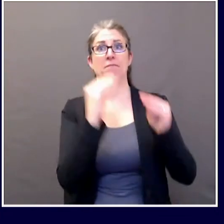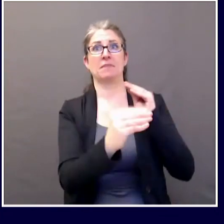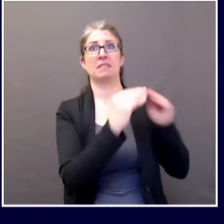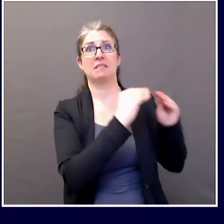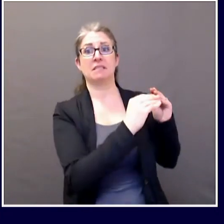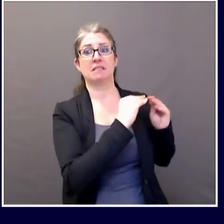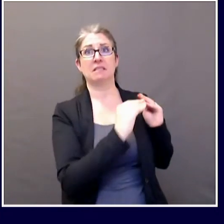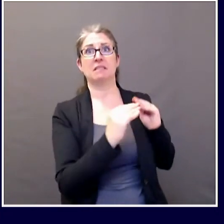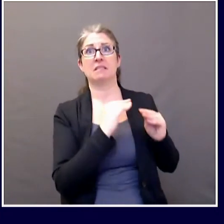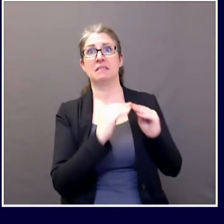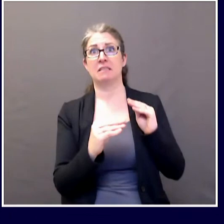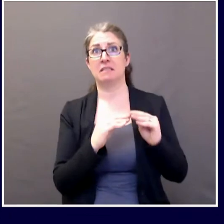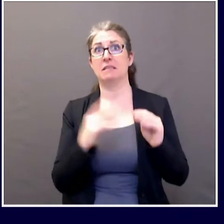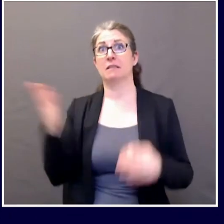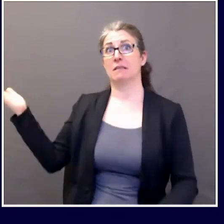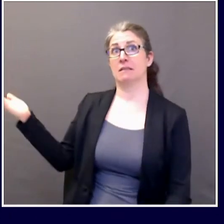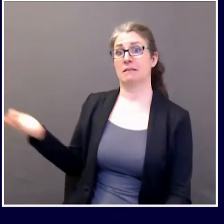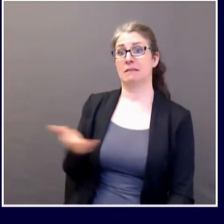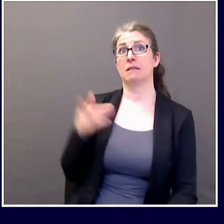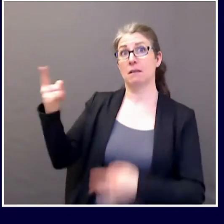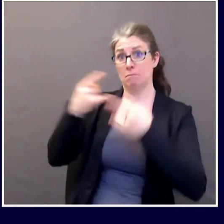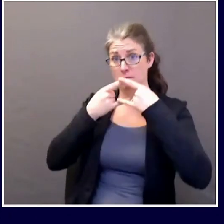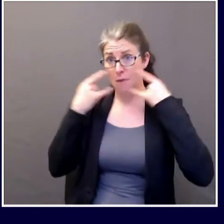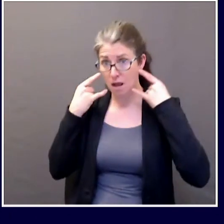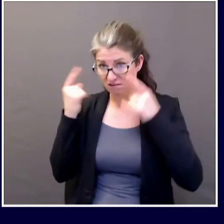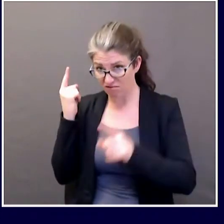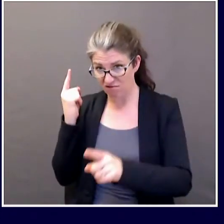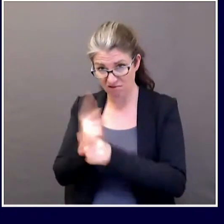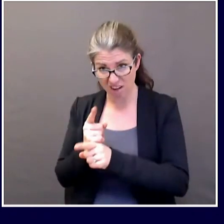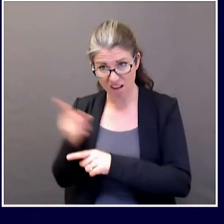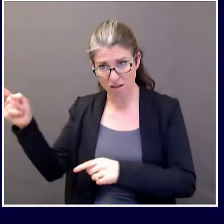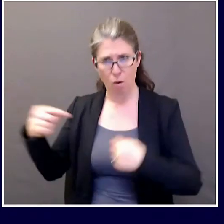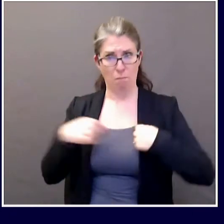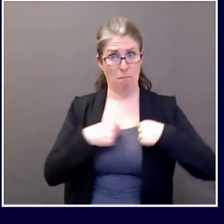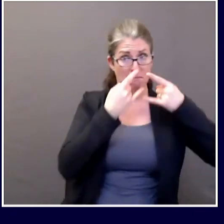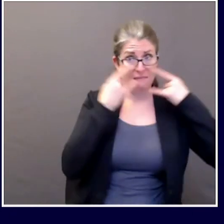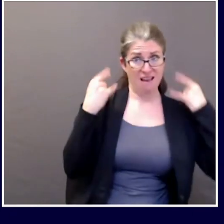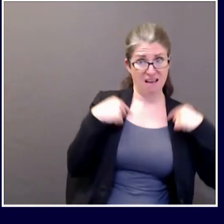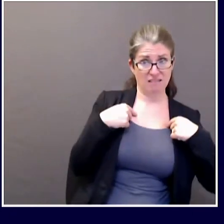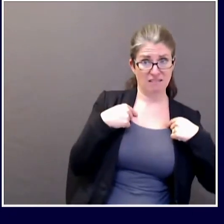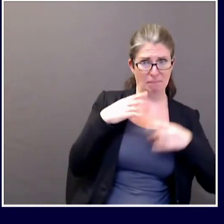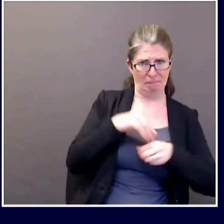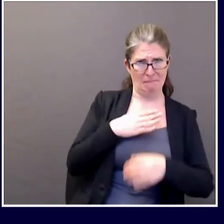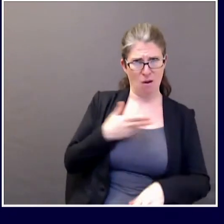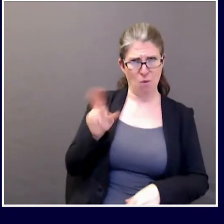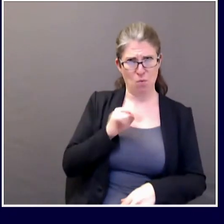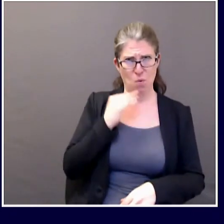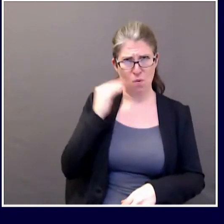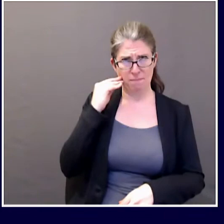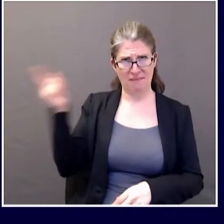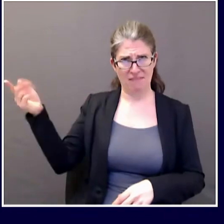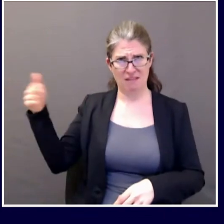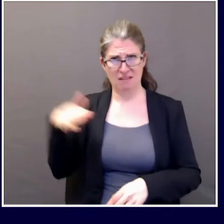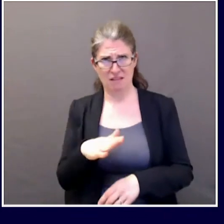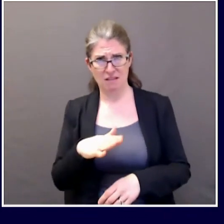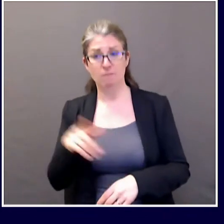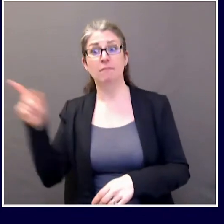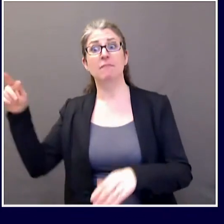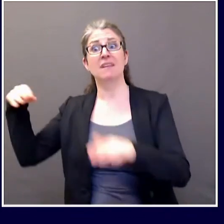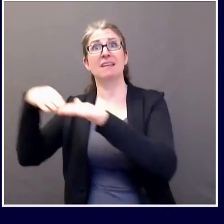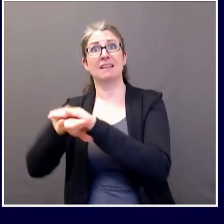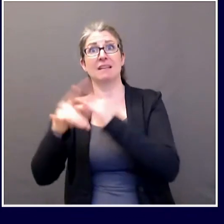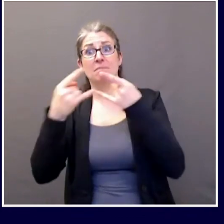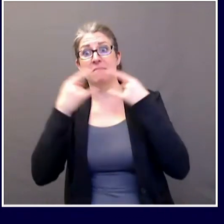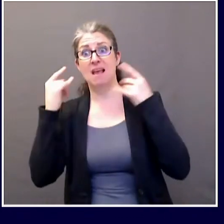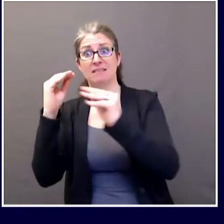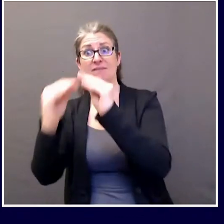time after someone has been in their home? After someone has been in their home? Yes, if they had a repair person in their